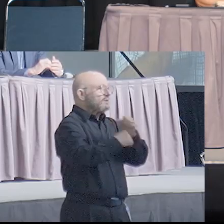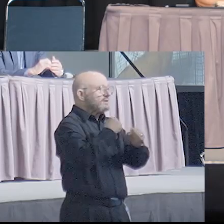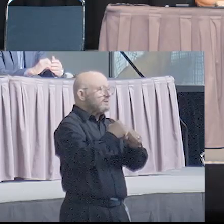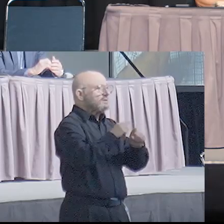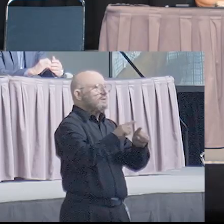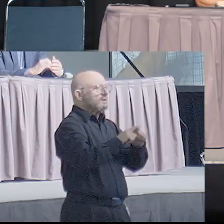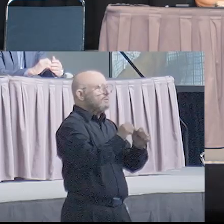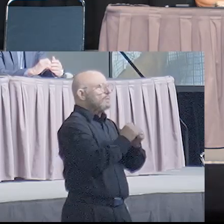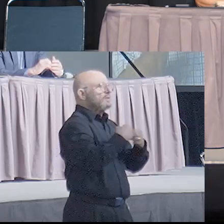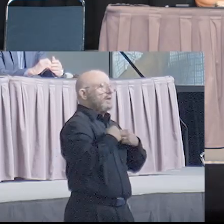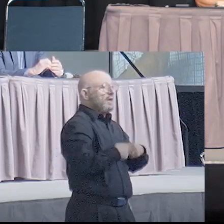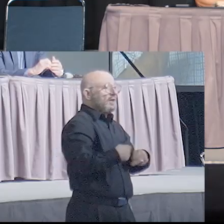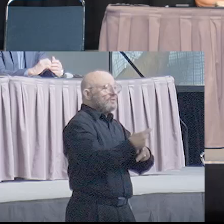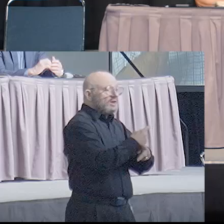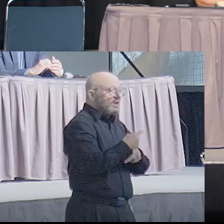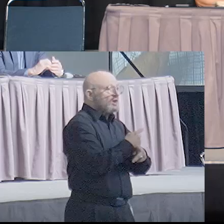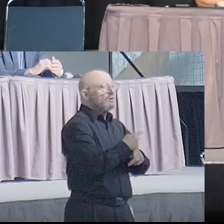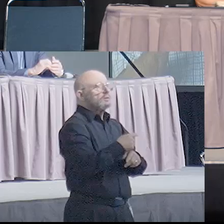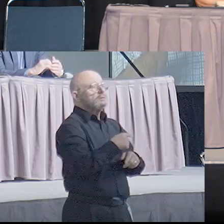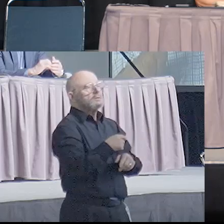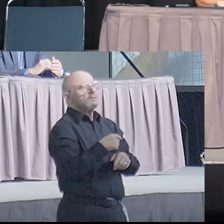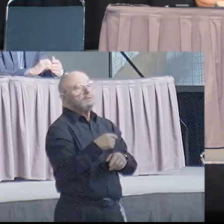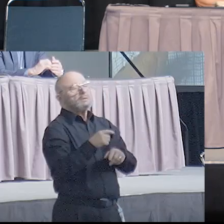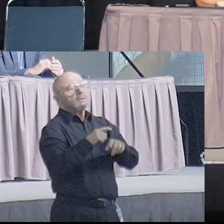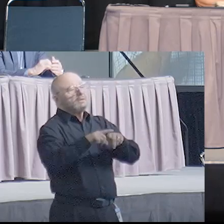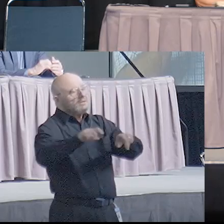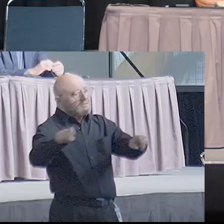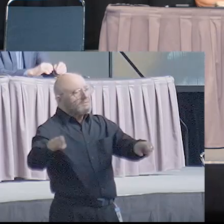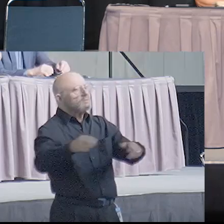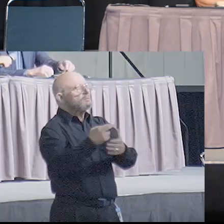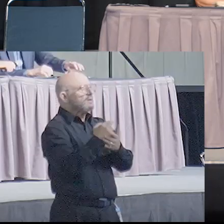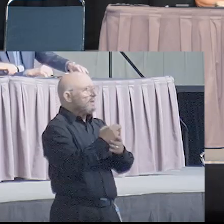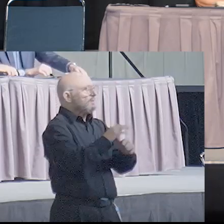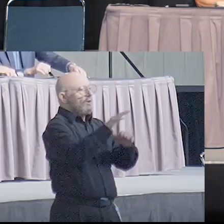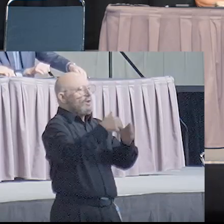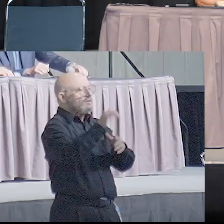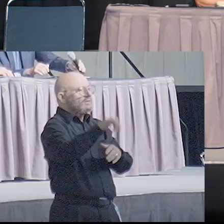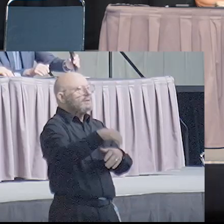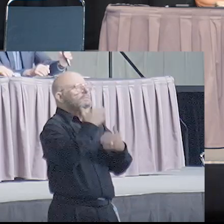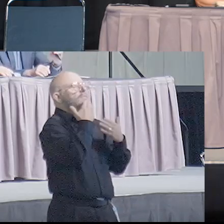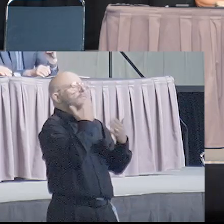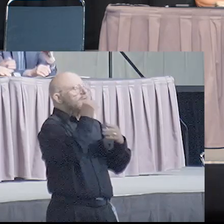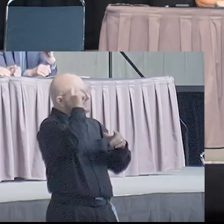including healthcare, vocational rehabilitation, and special education. Thanks for having me.